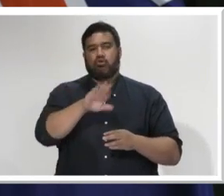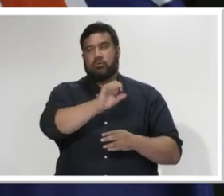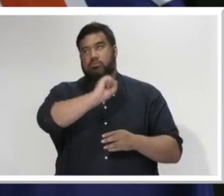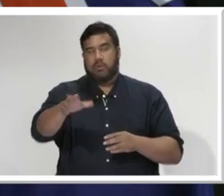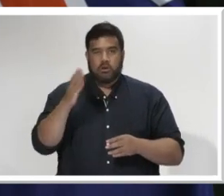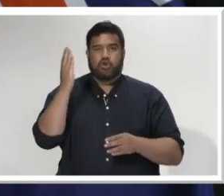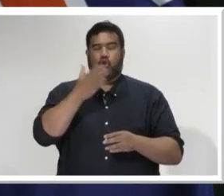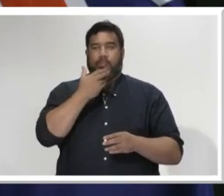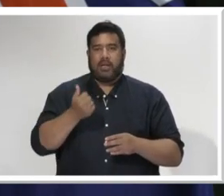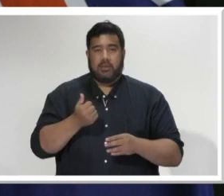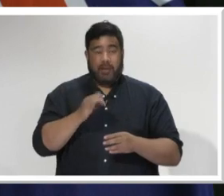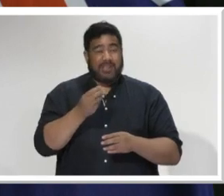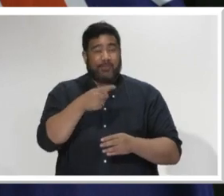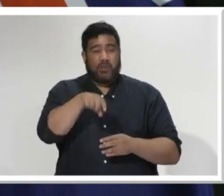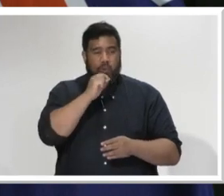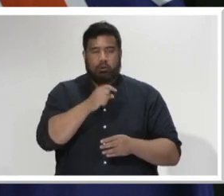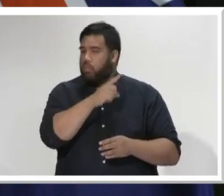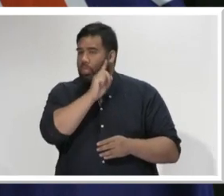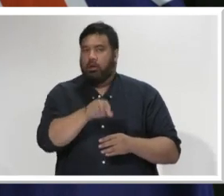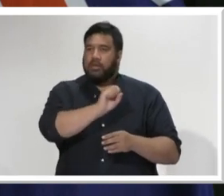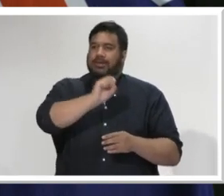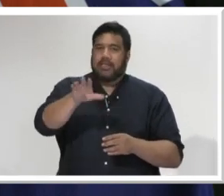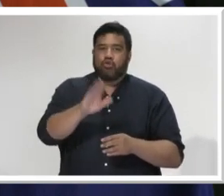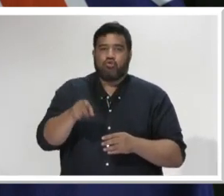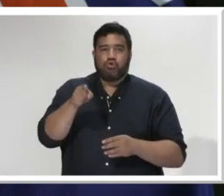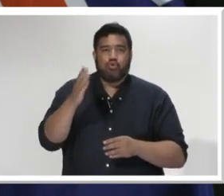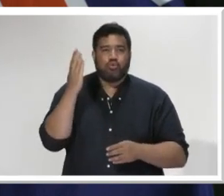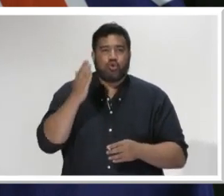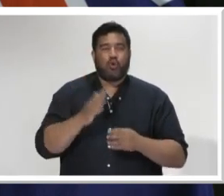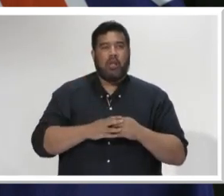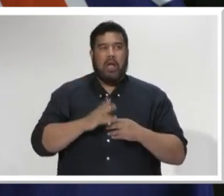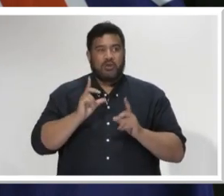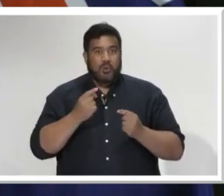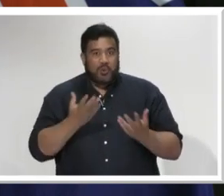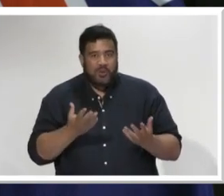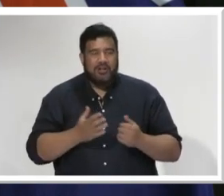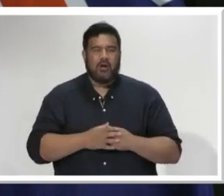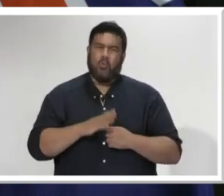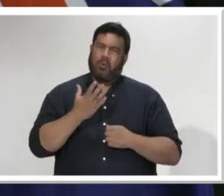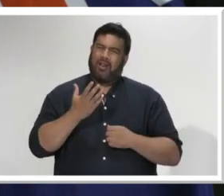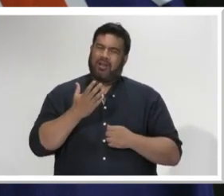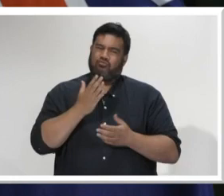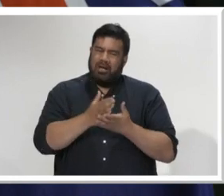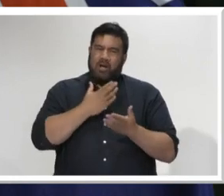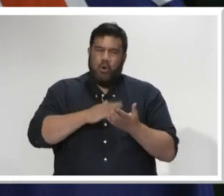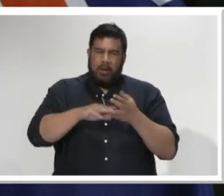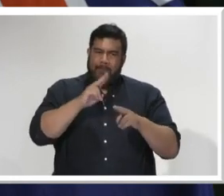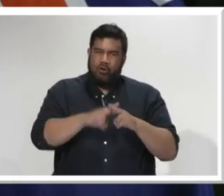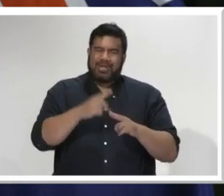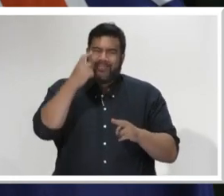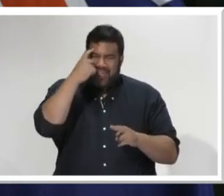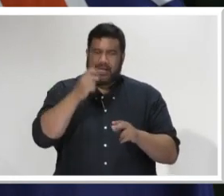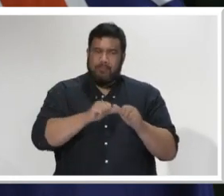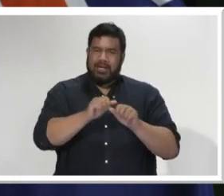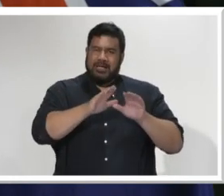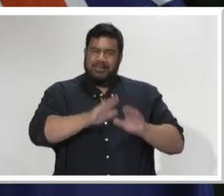are encouraging parents, though, to, if they're able to keep their children home with distance